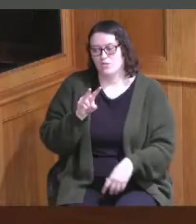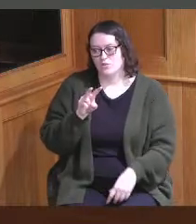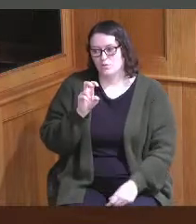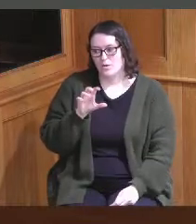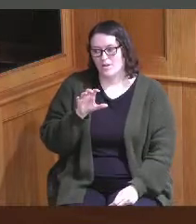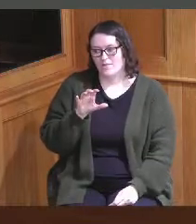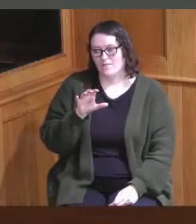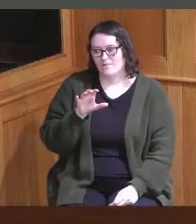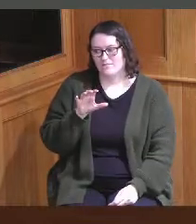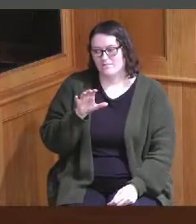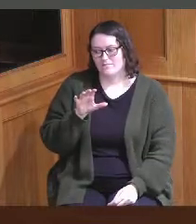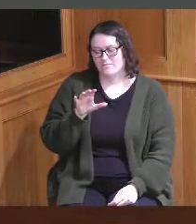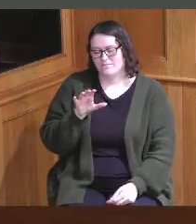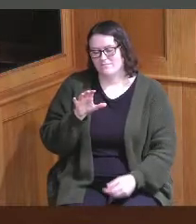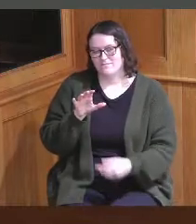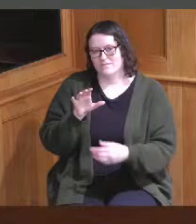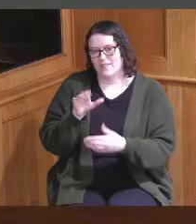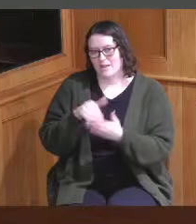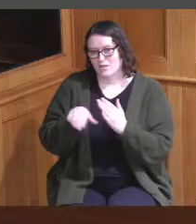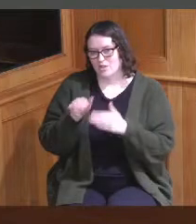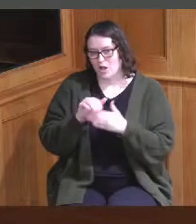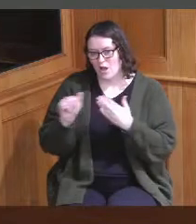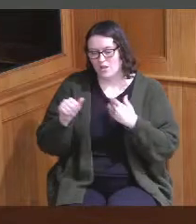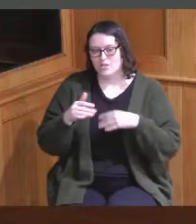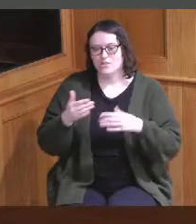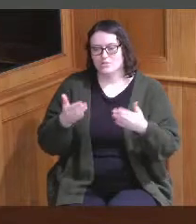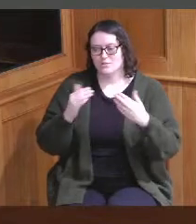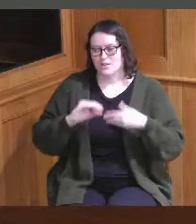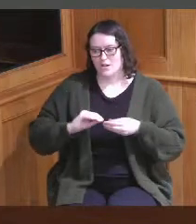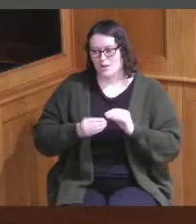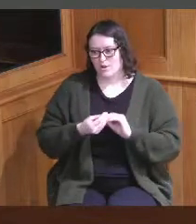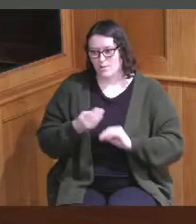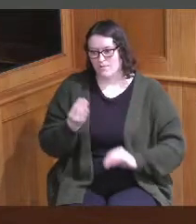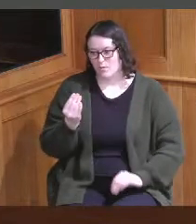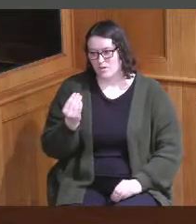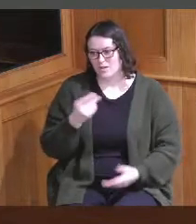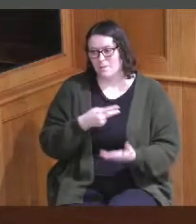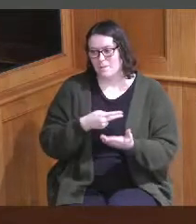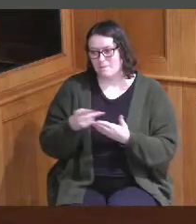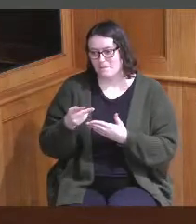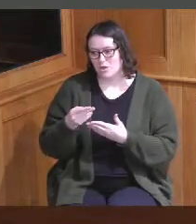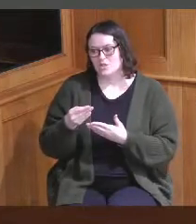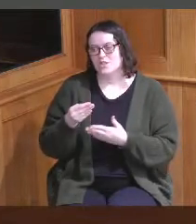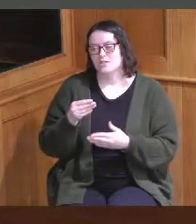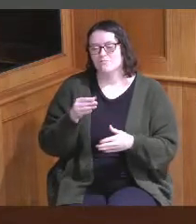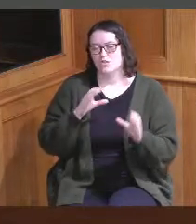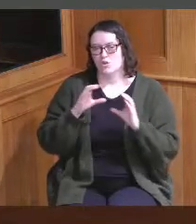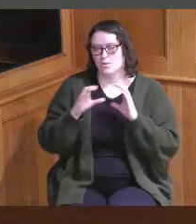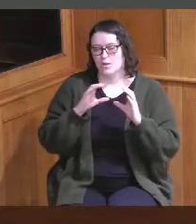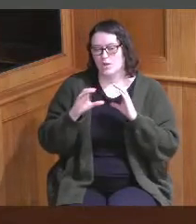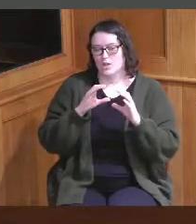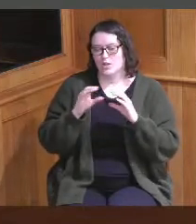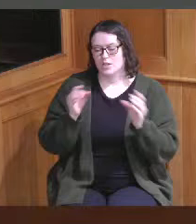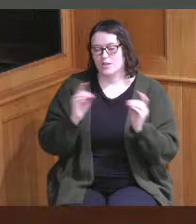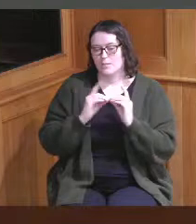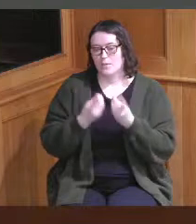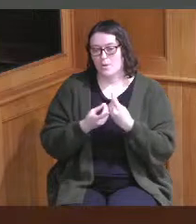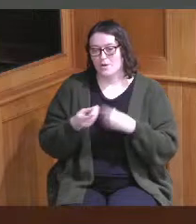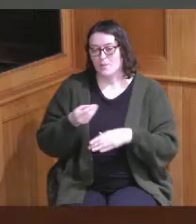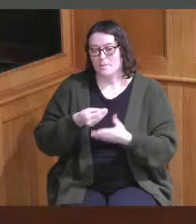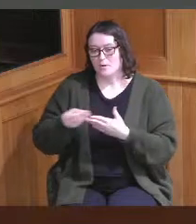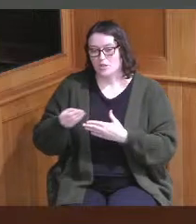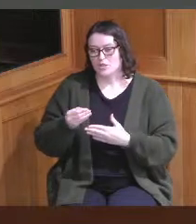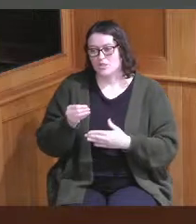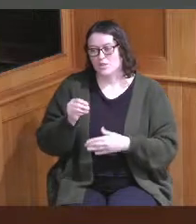Item 14 is a resolution accepting a purchase order in the communications office and communications department